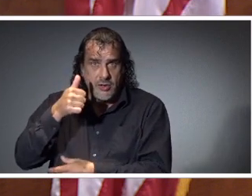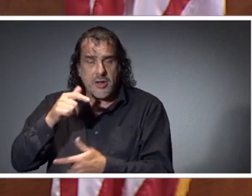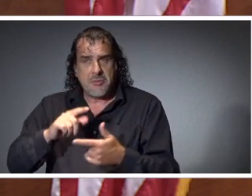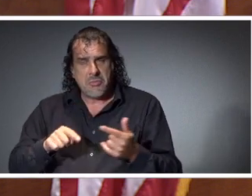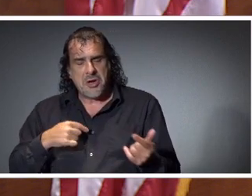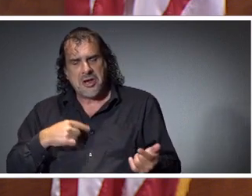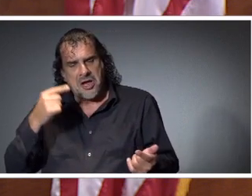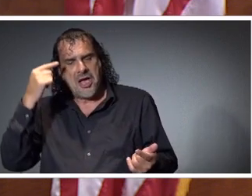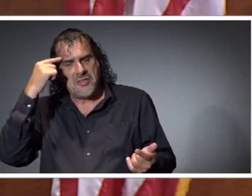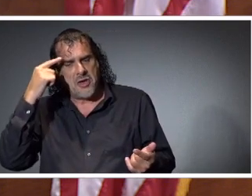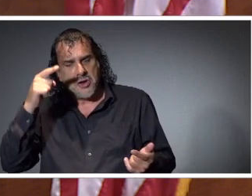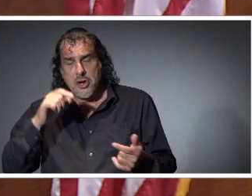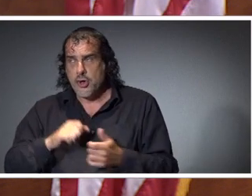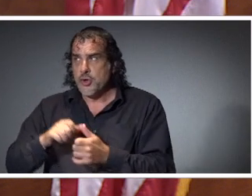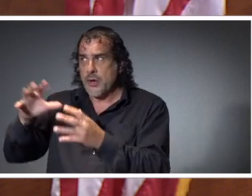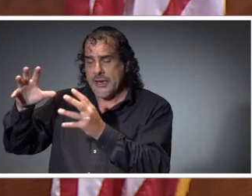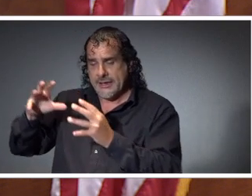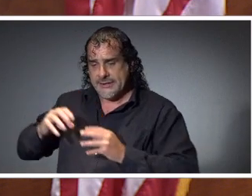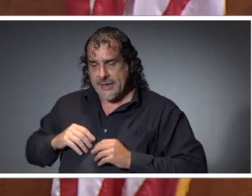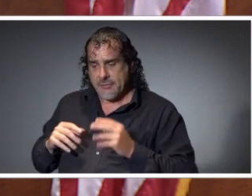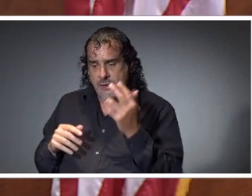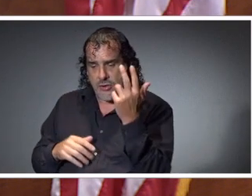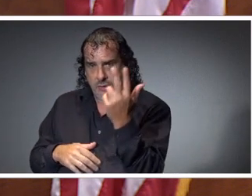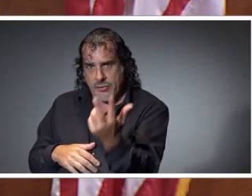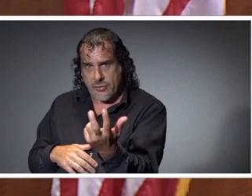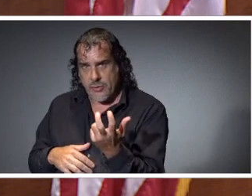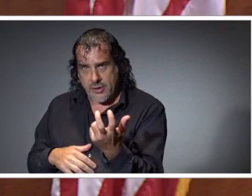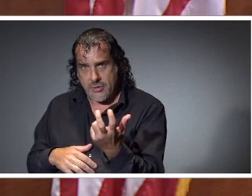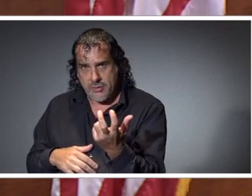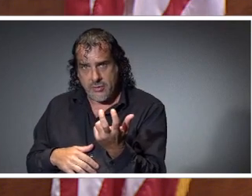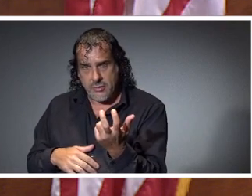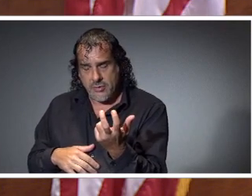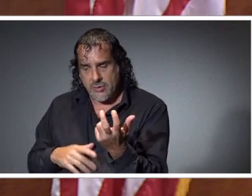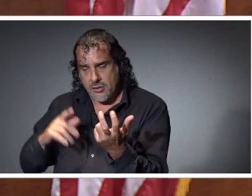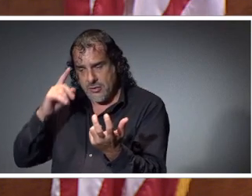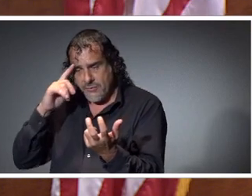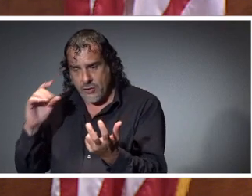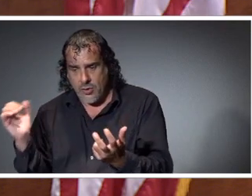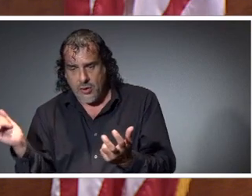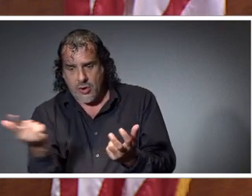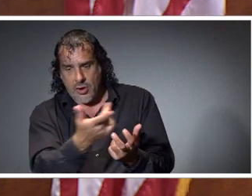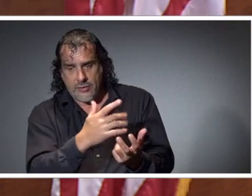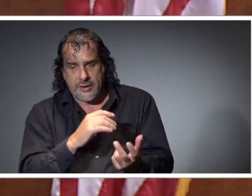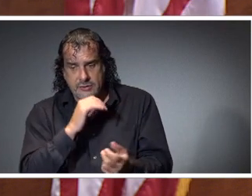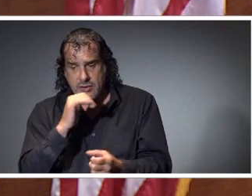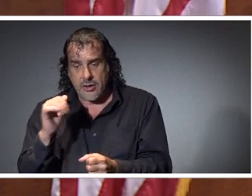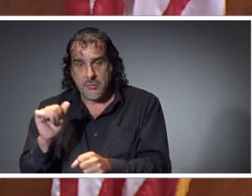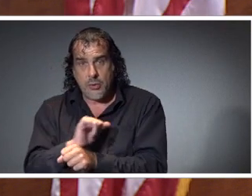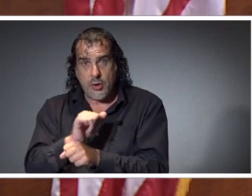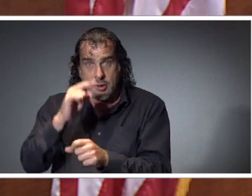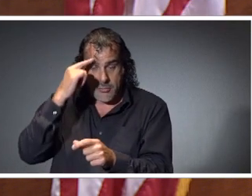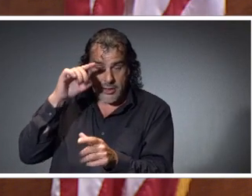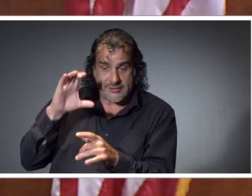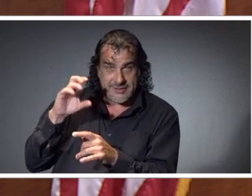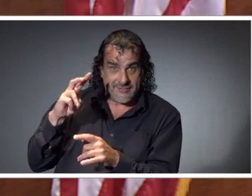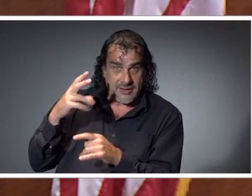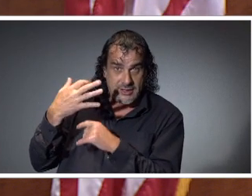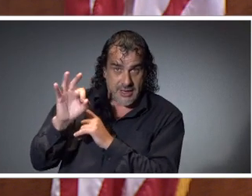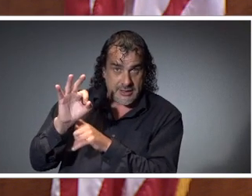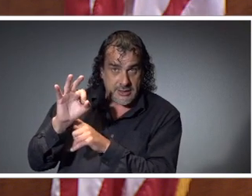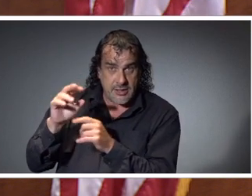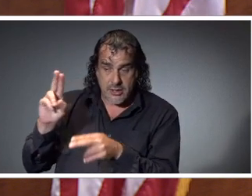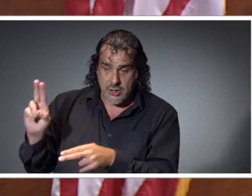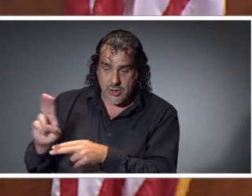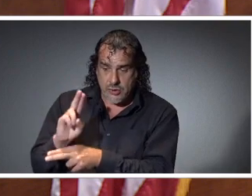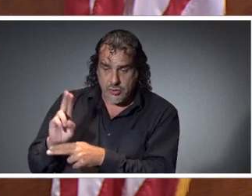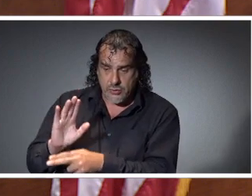can accept $300 for all of those that are unemployed due to COVID, utilize the state